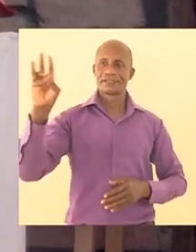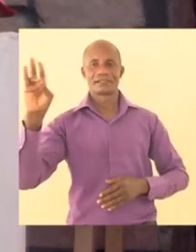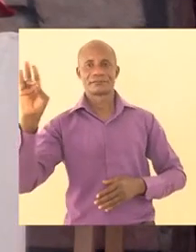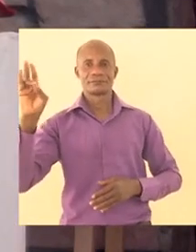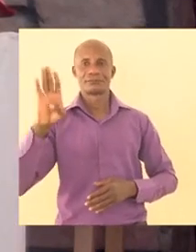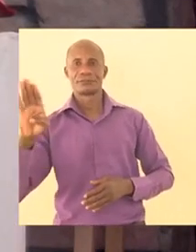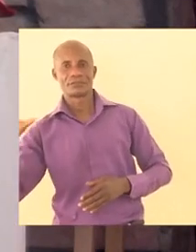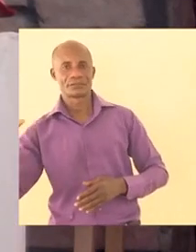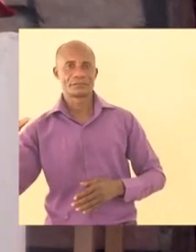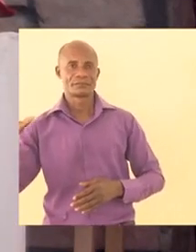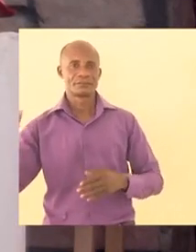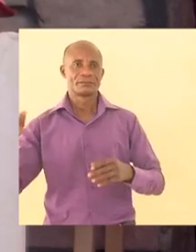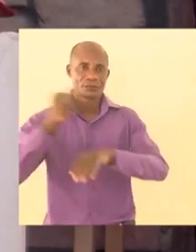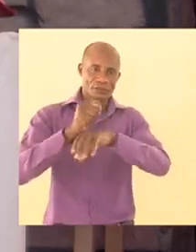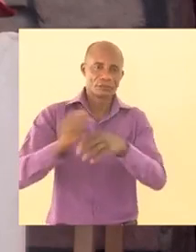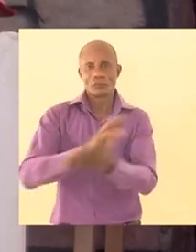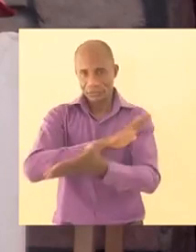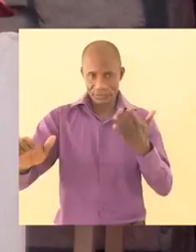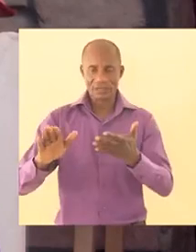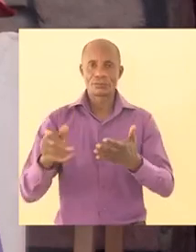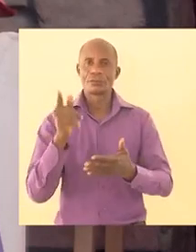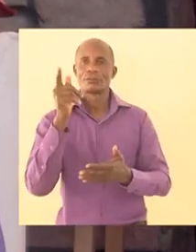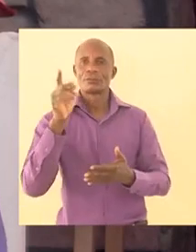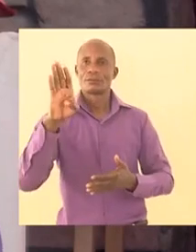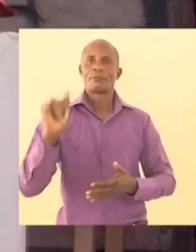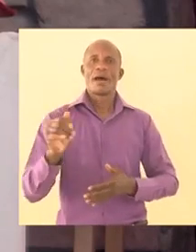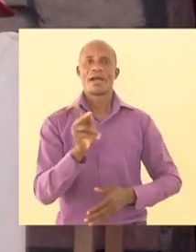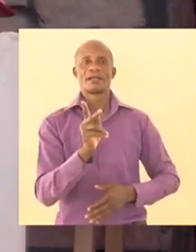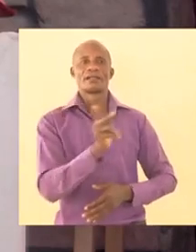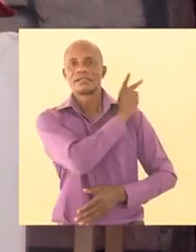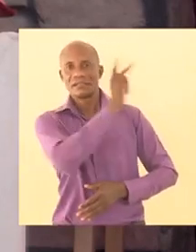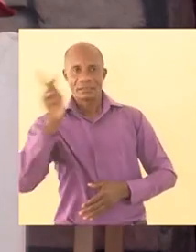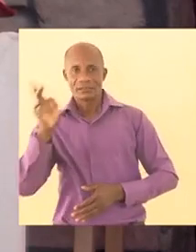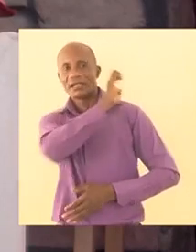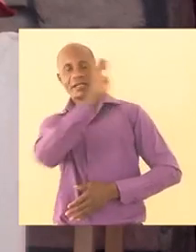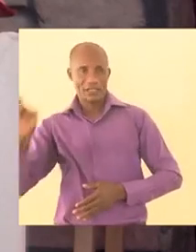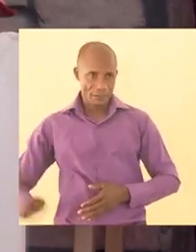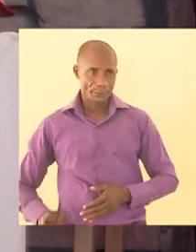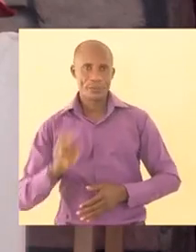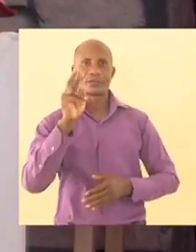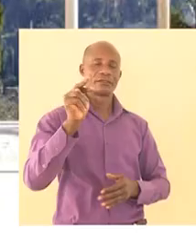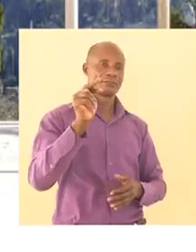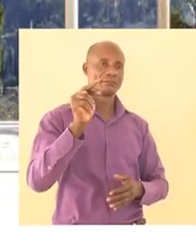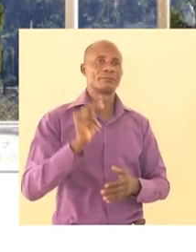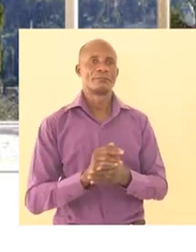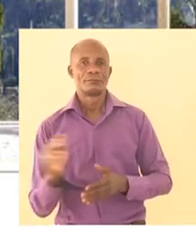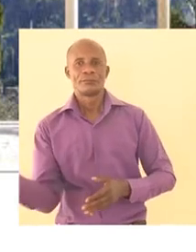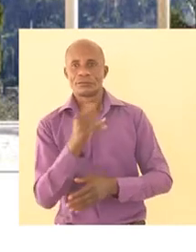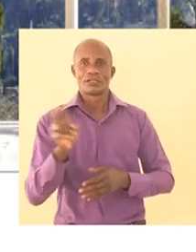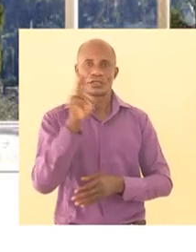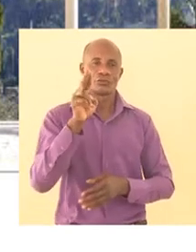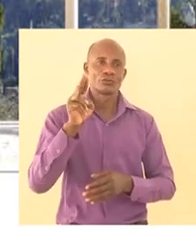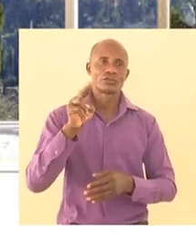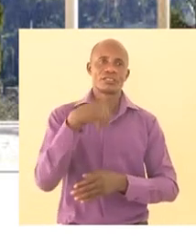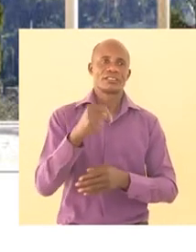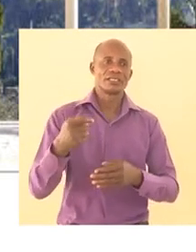587 BC, the temple was destroyed by the Babylonians under King Emperor Nebuchadnezzar. They used the